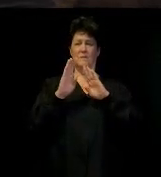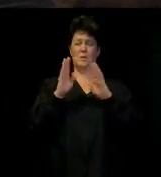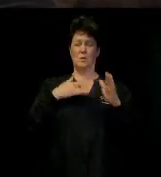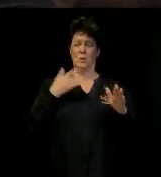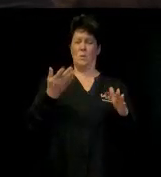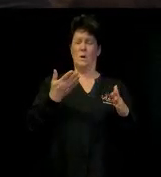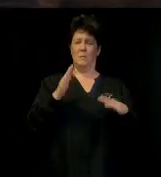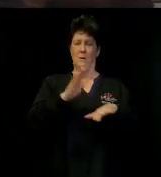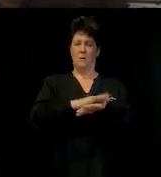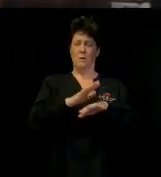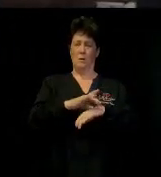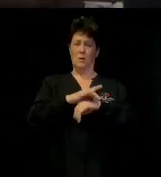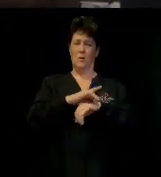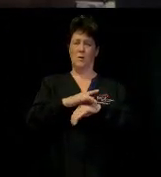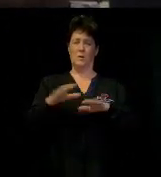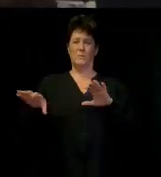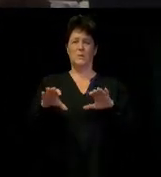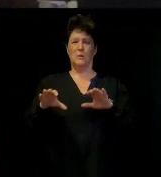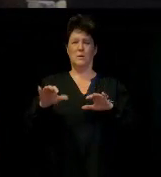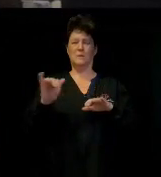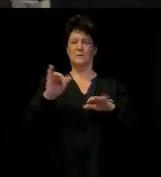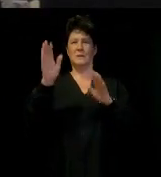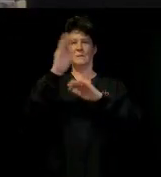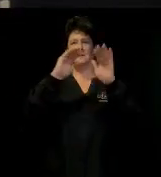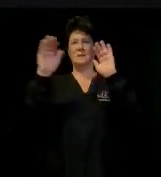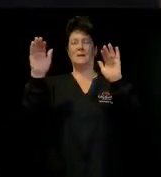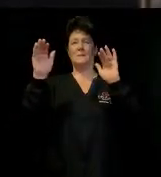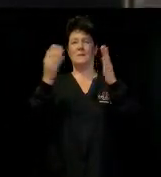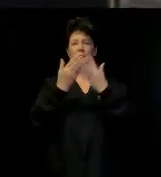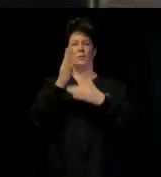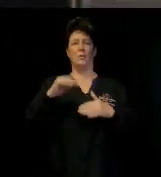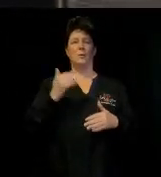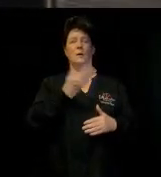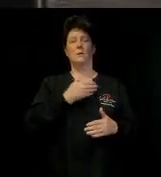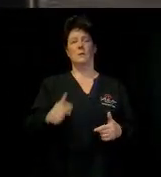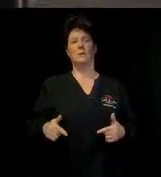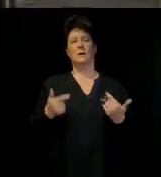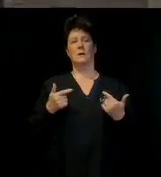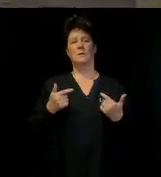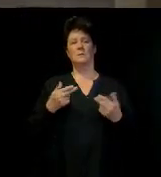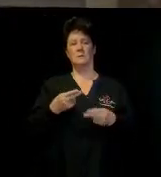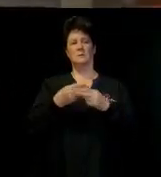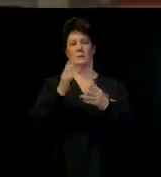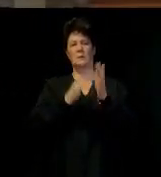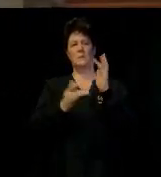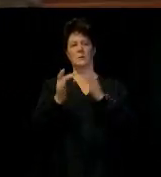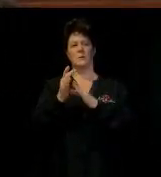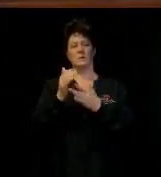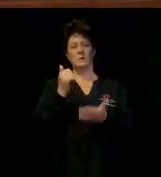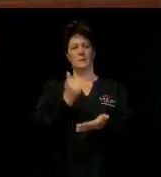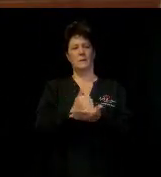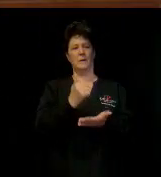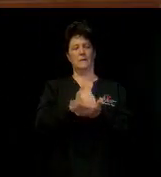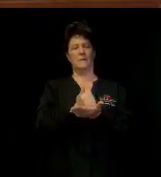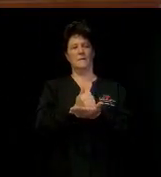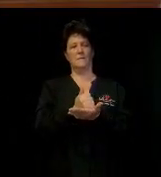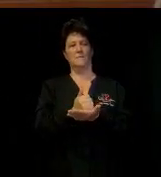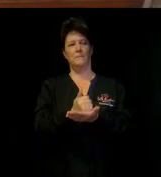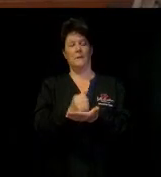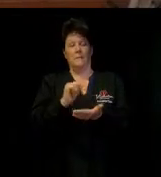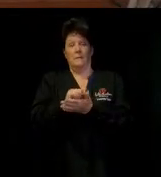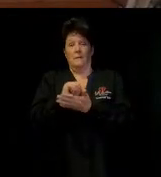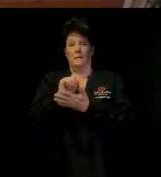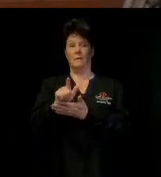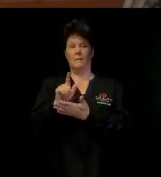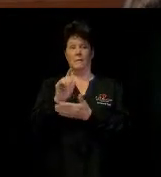as it is in heaven, in and through our lives. In Jesus' name we pray. Amen. Well, that's all I have for you. Well,